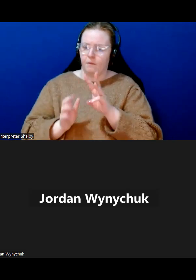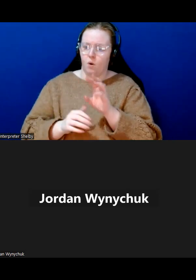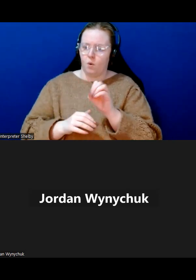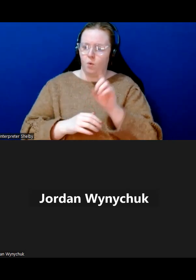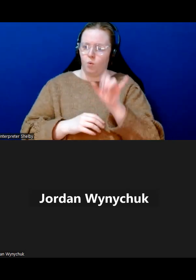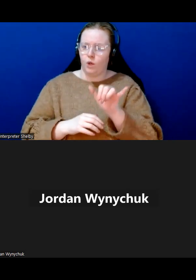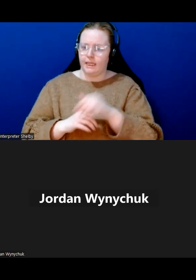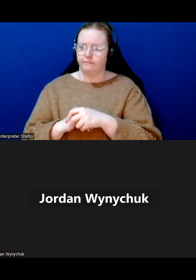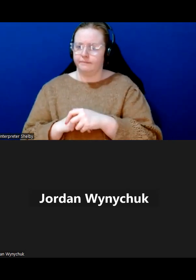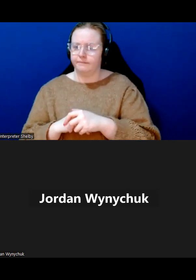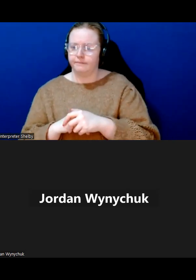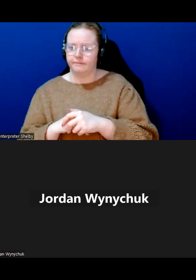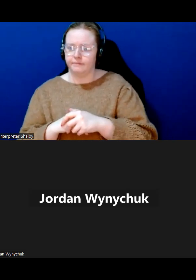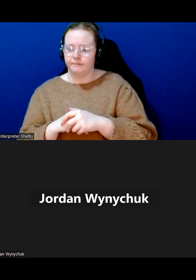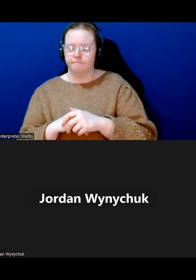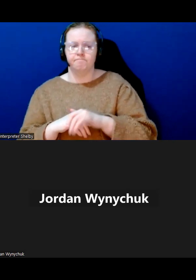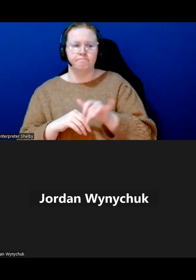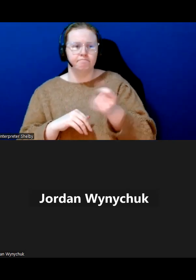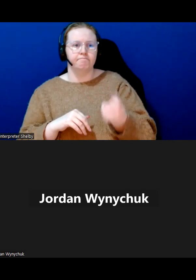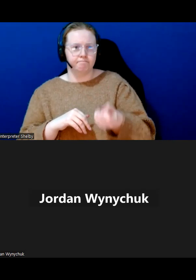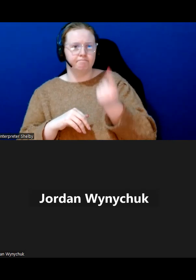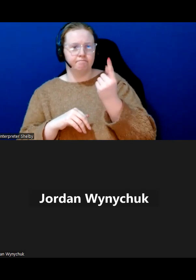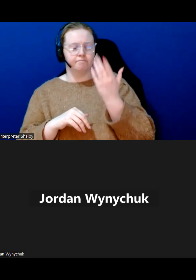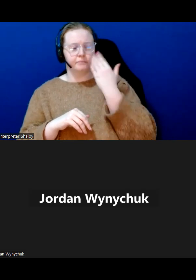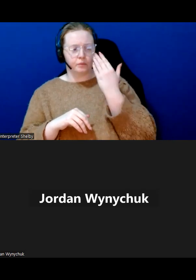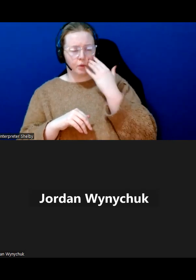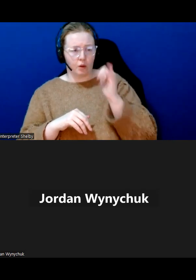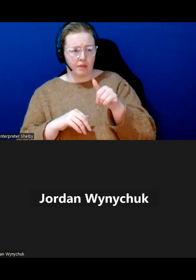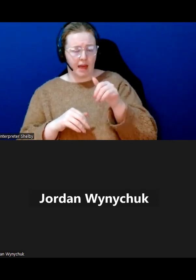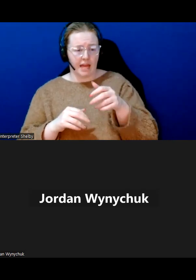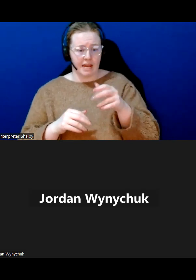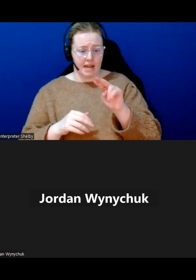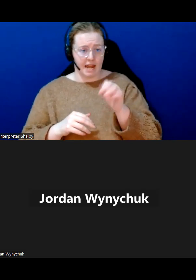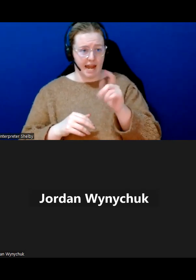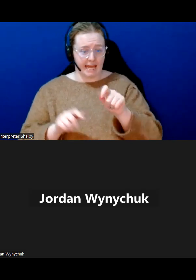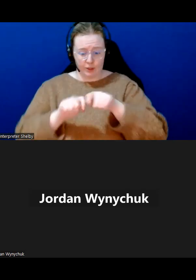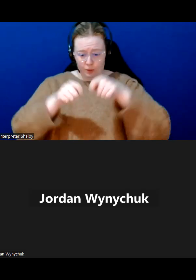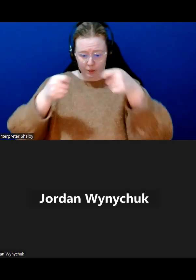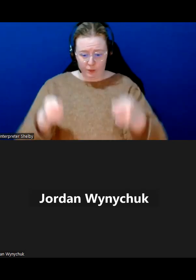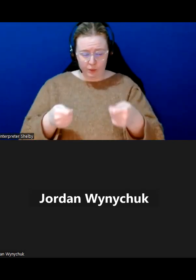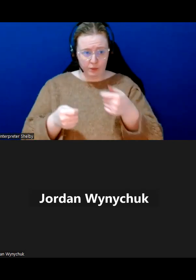Oh, gotcha. Do you know if the netting was an agricultural netting?